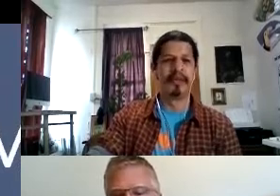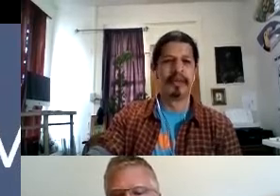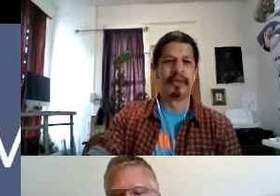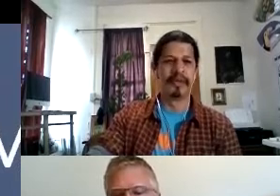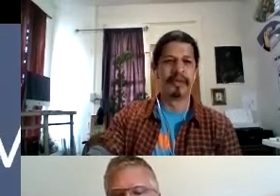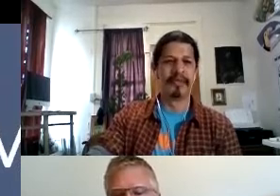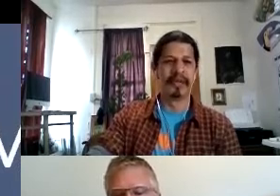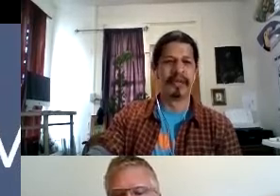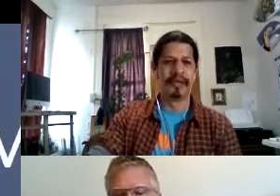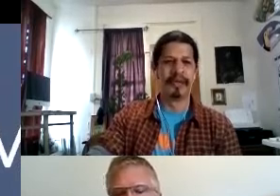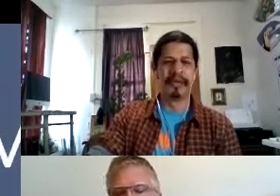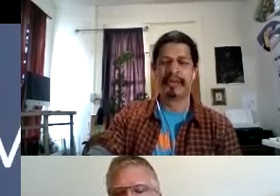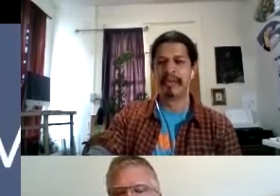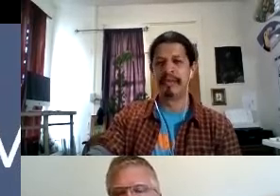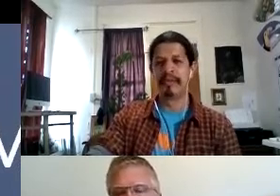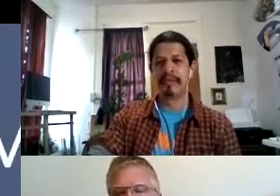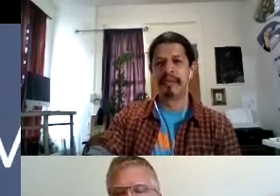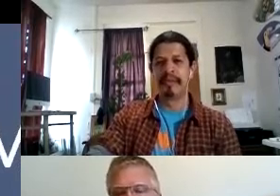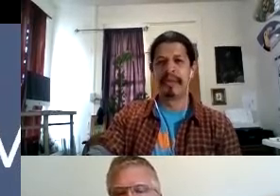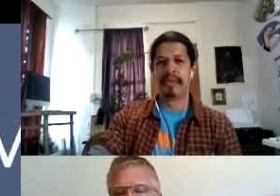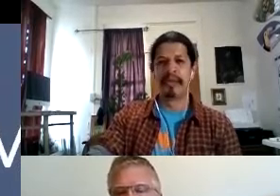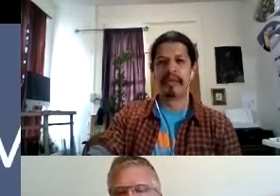Thank you, Robert, for that.